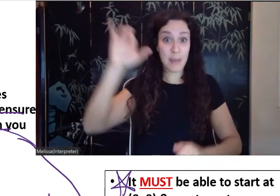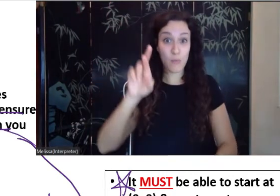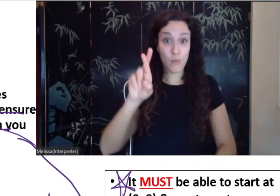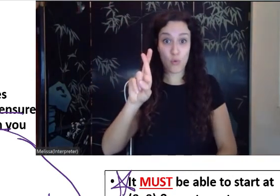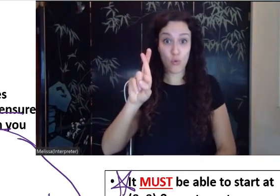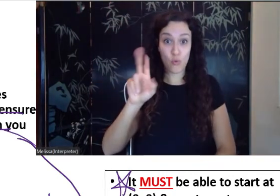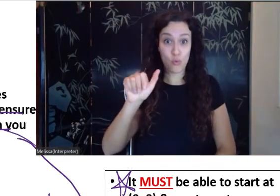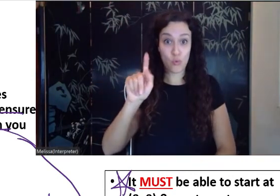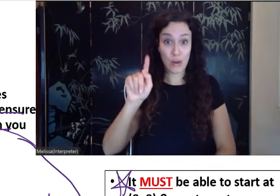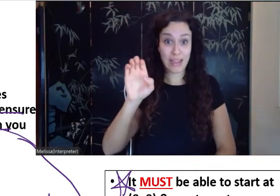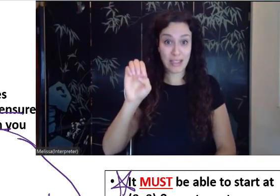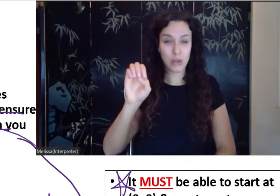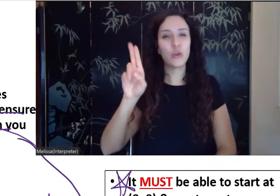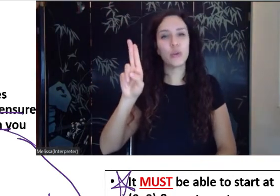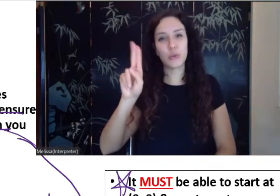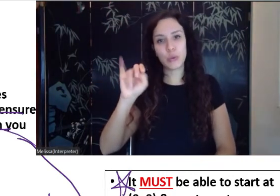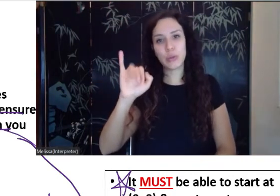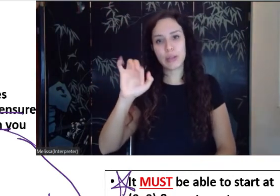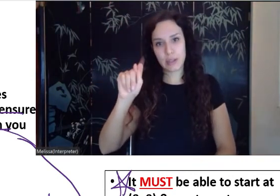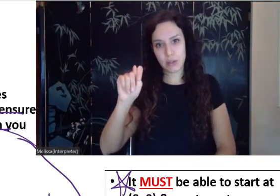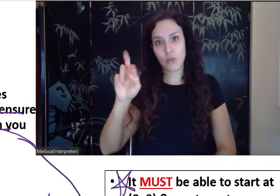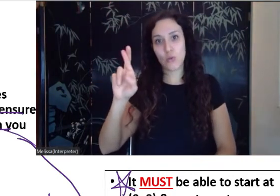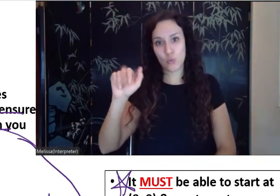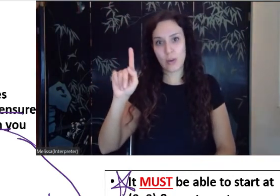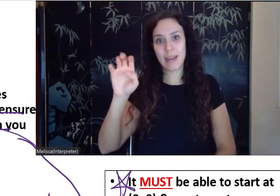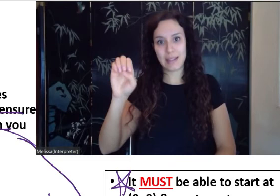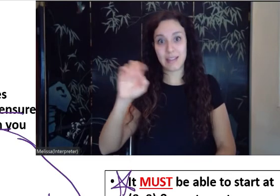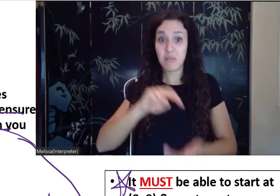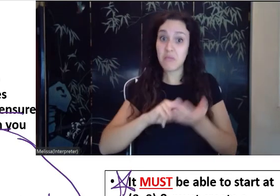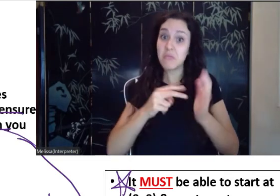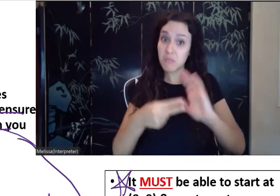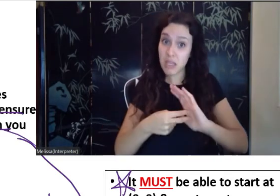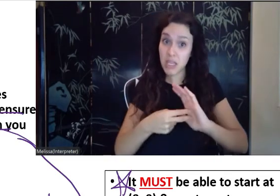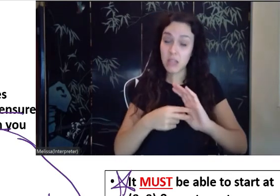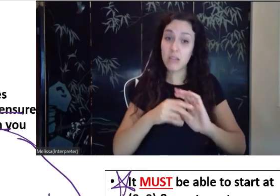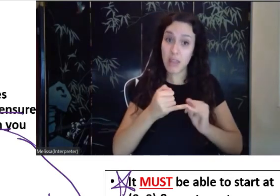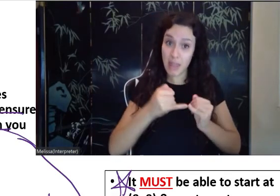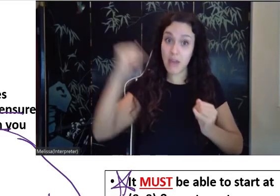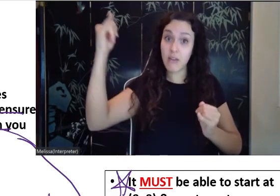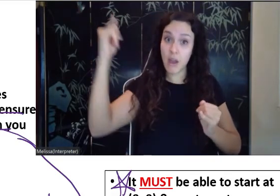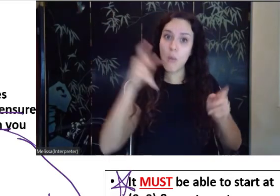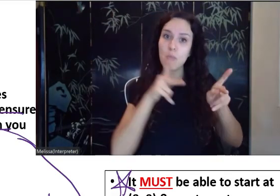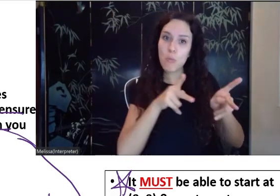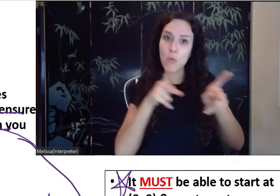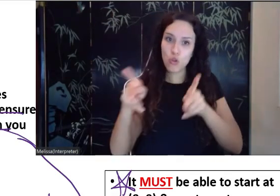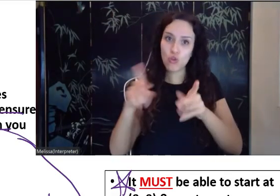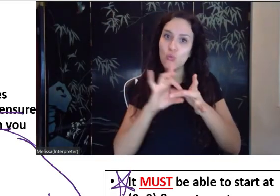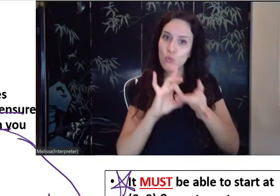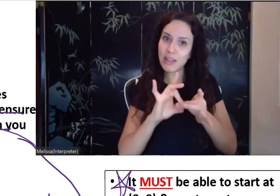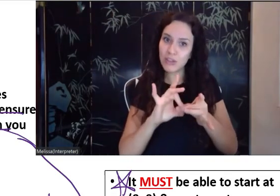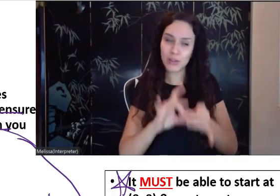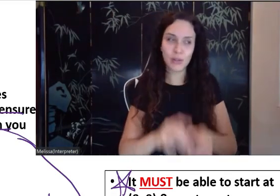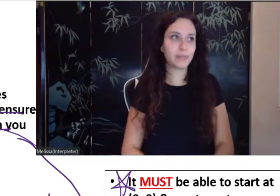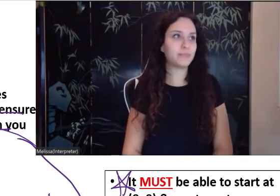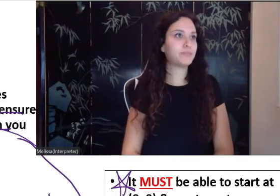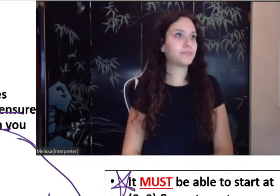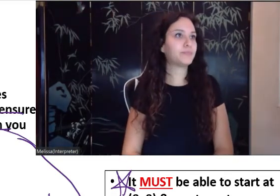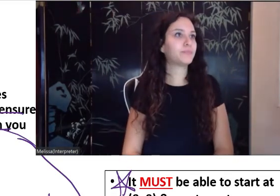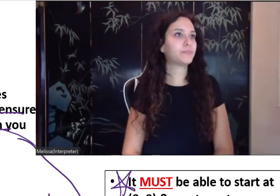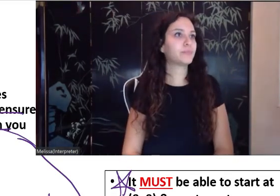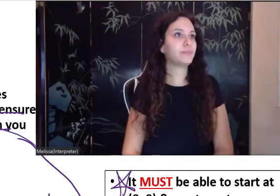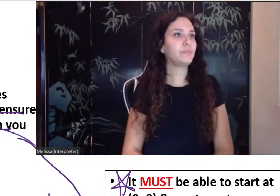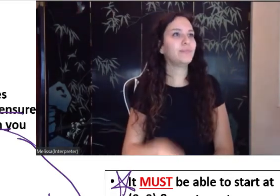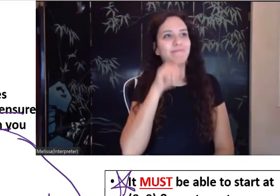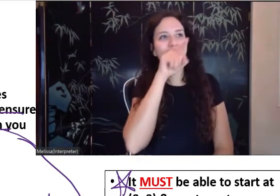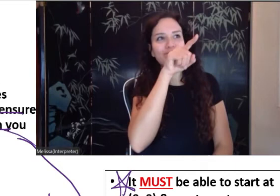proportional. Okay, and it makes sense. Okay, if I look right here, it's talking about,